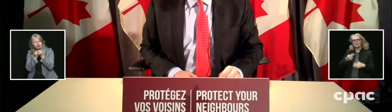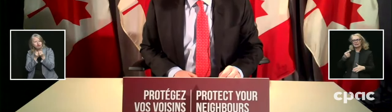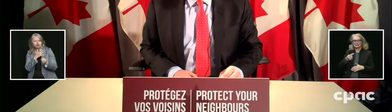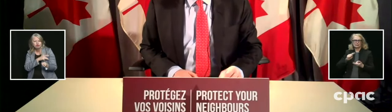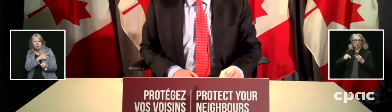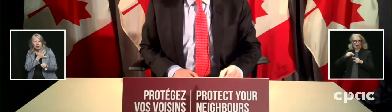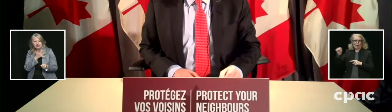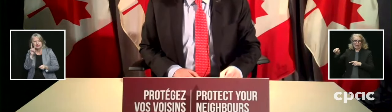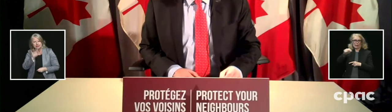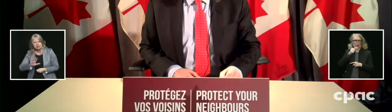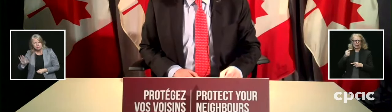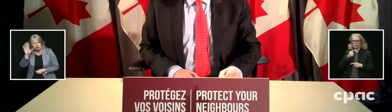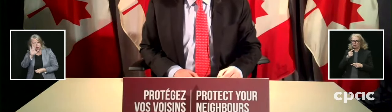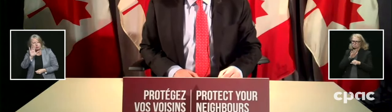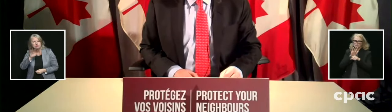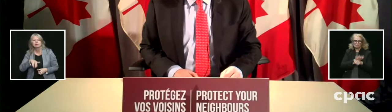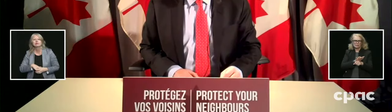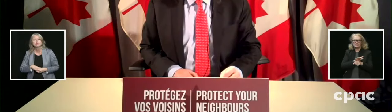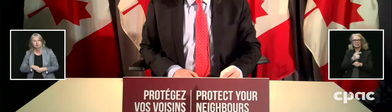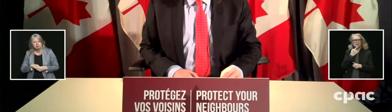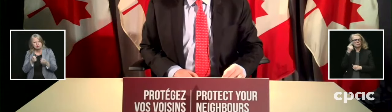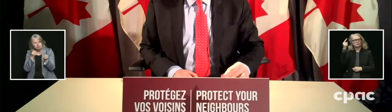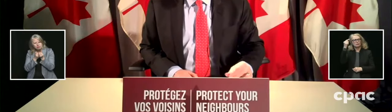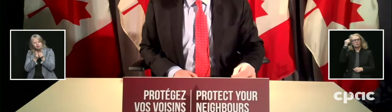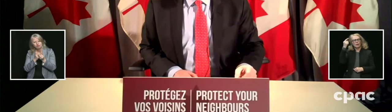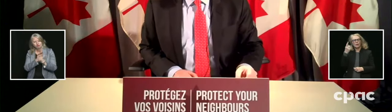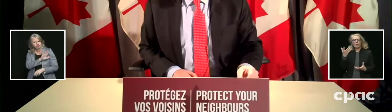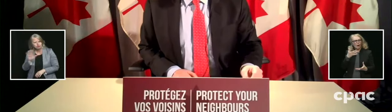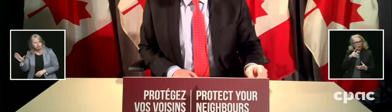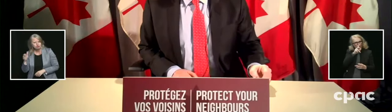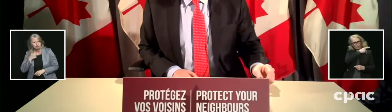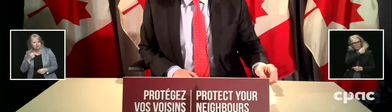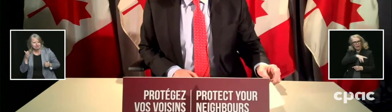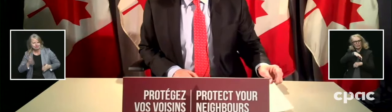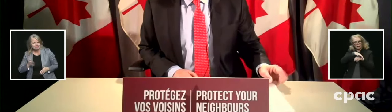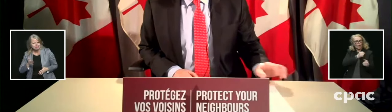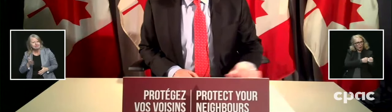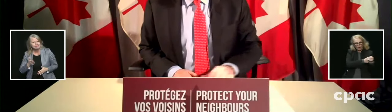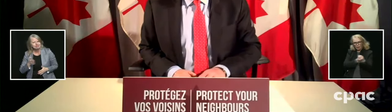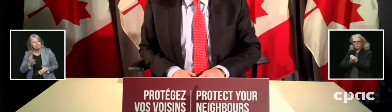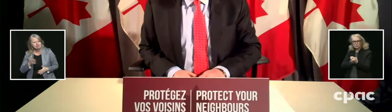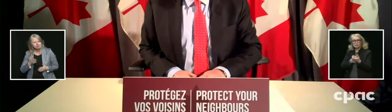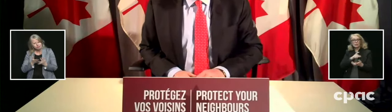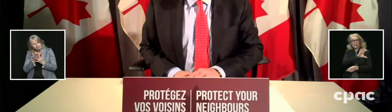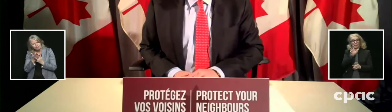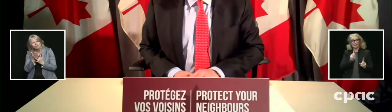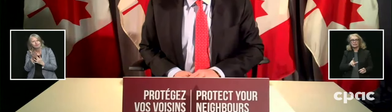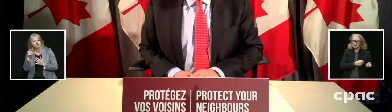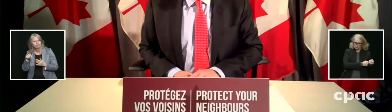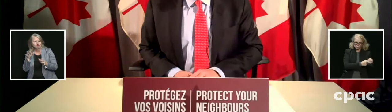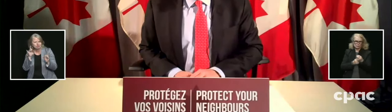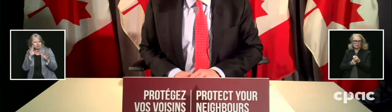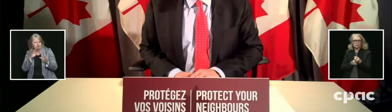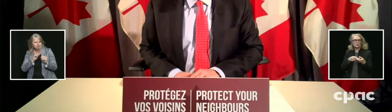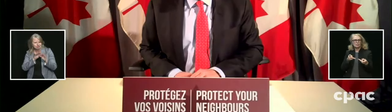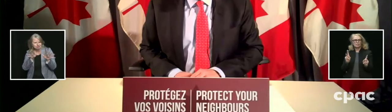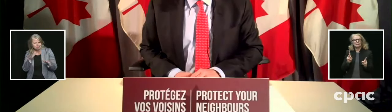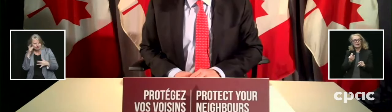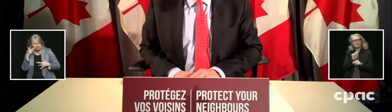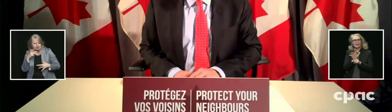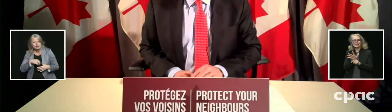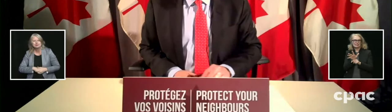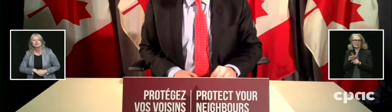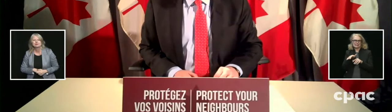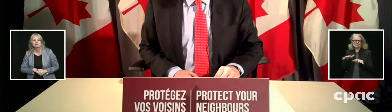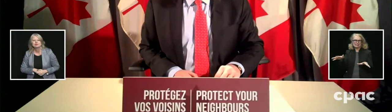and territories, and also to supporting Canadians during the difficult pandemic. Les premiers ministres